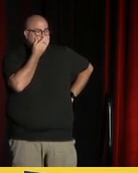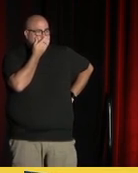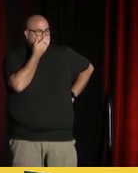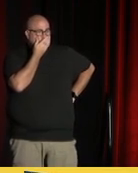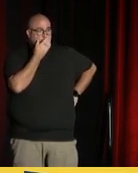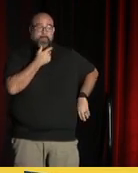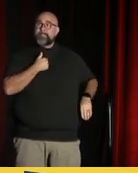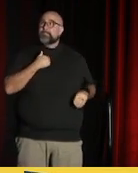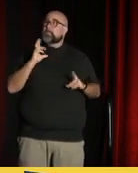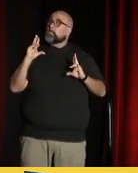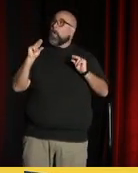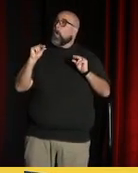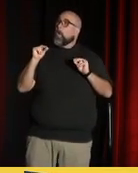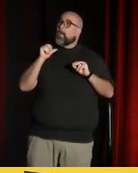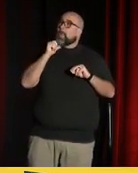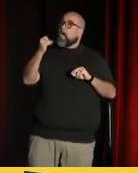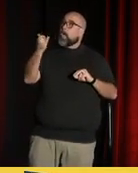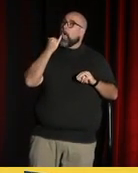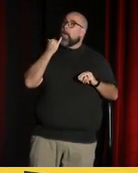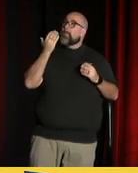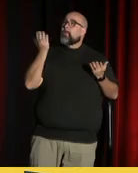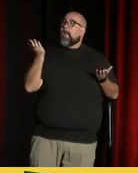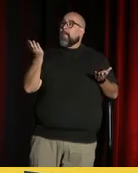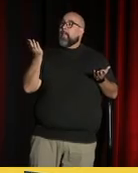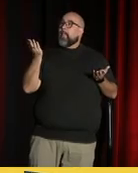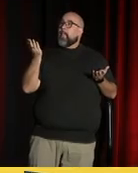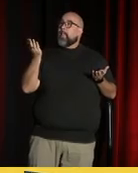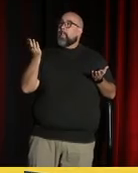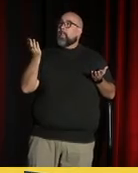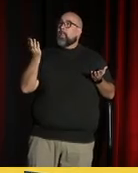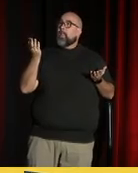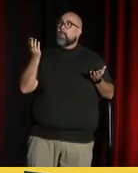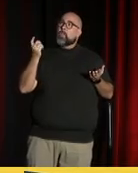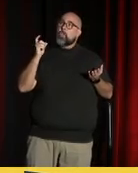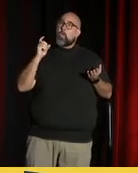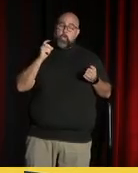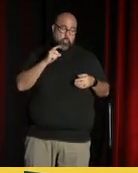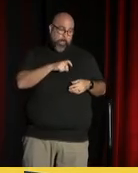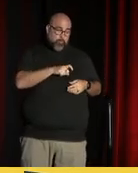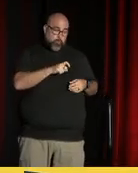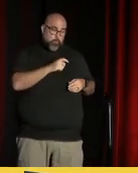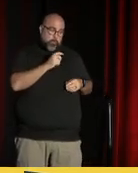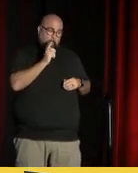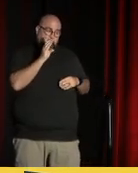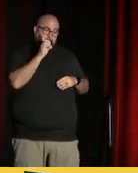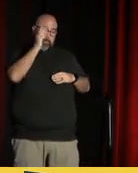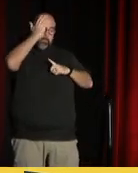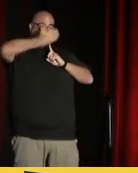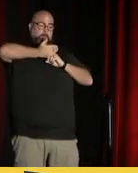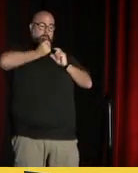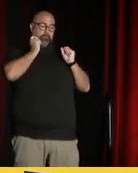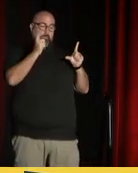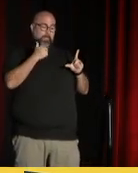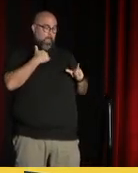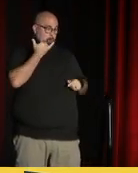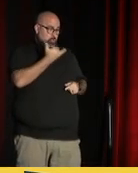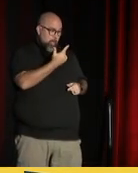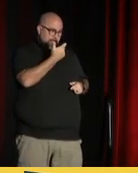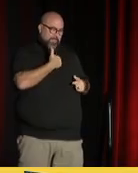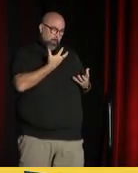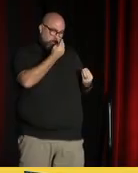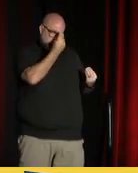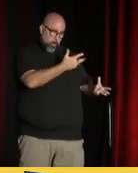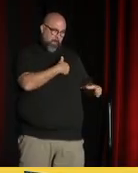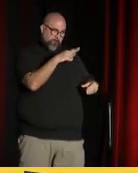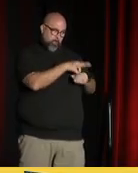And I said, "No, they haven't called me yet." And he goes, "Well, you got to act surprised." He said, "I wanted to call you because I wanted you to know that I voted for